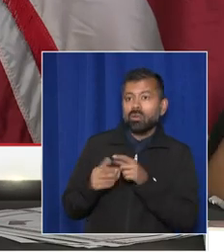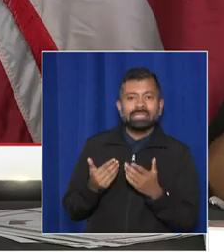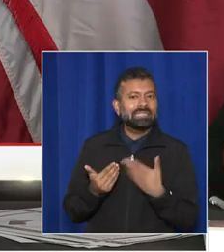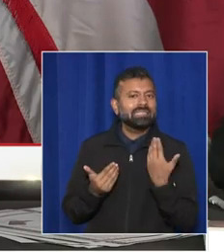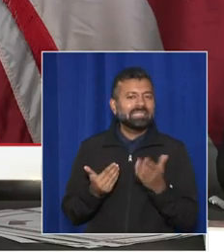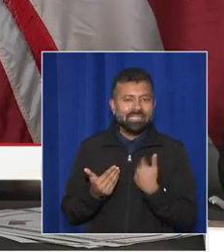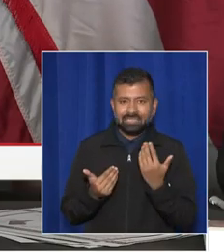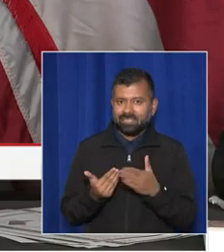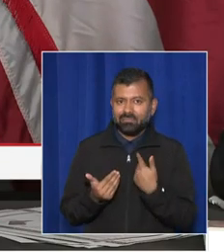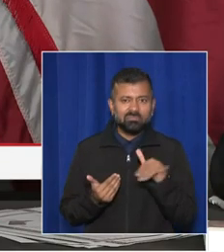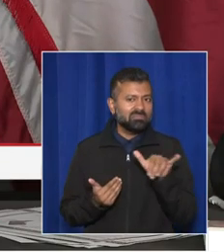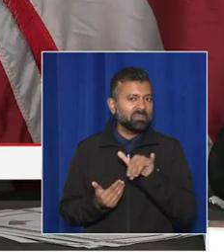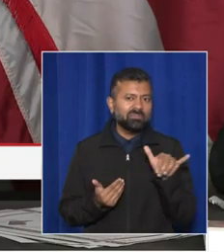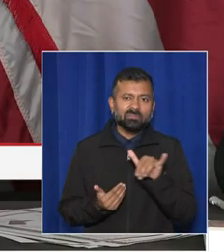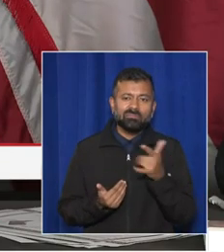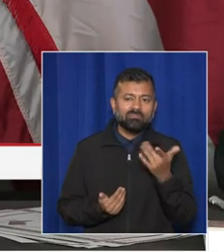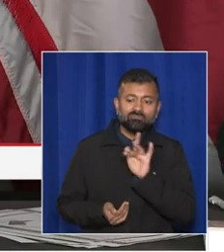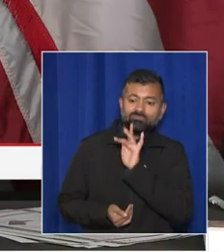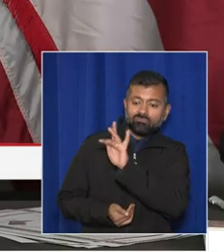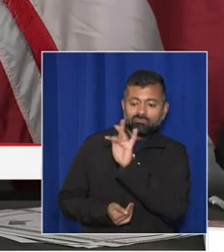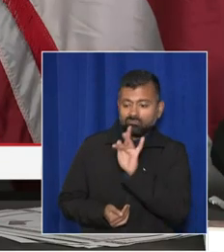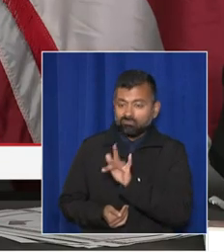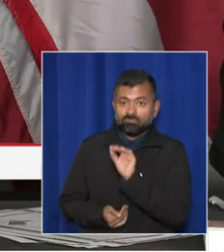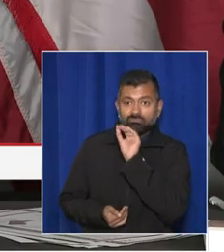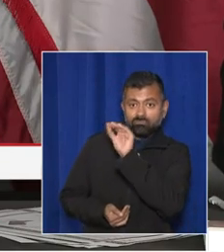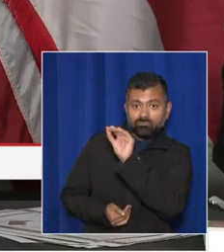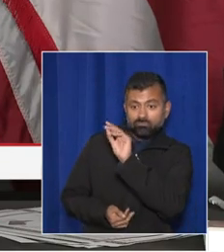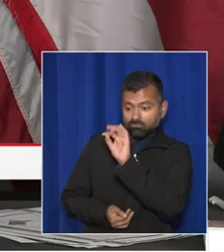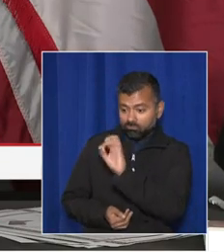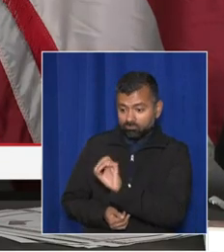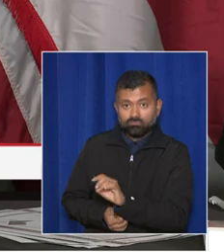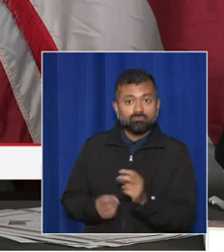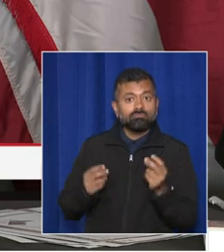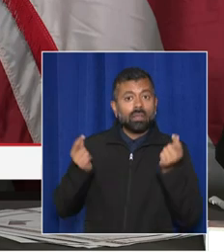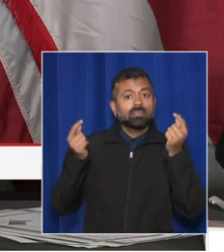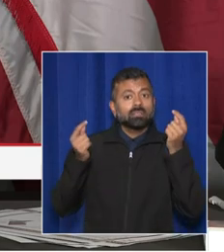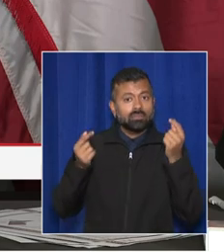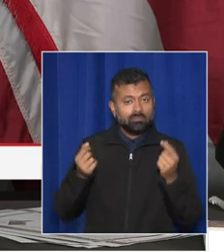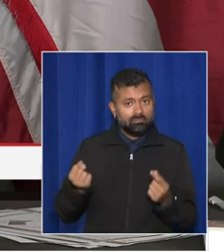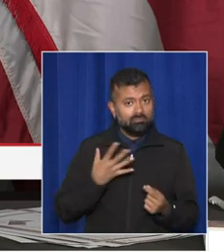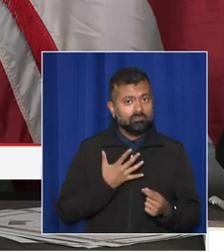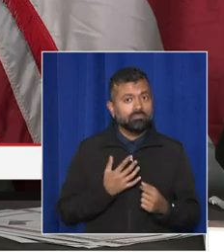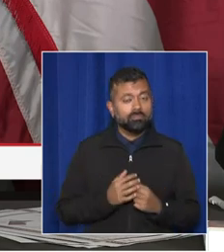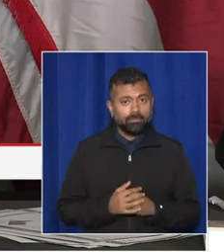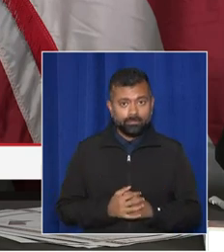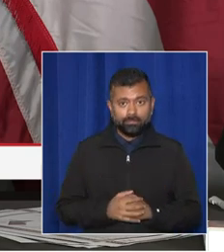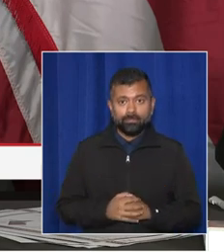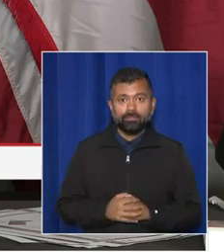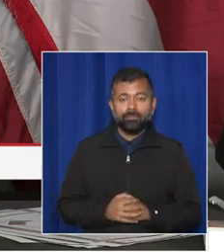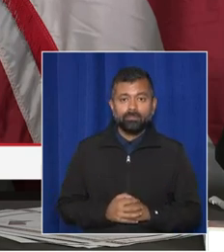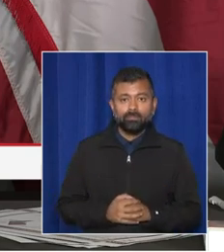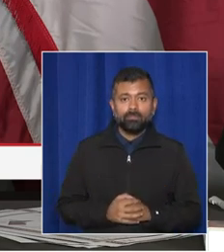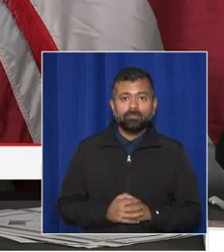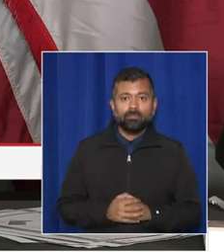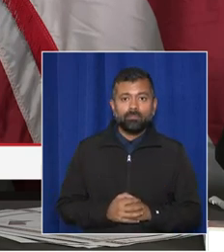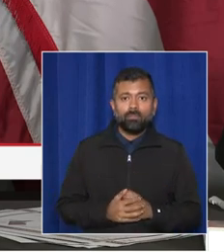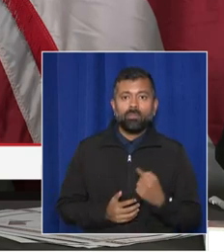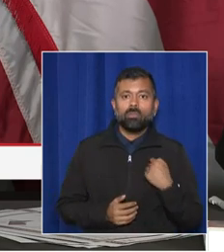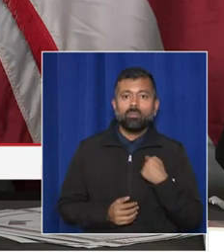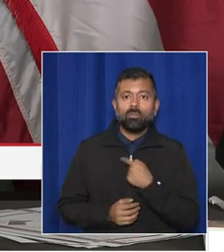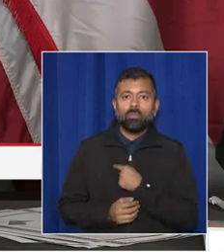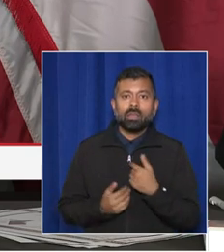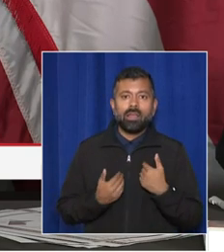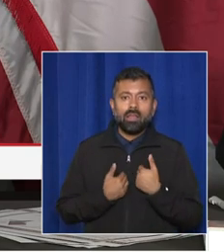process. The other thing is that we have videos, we have information in different